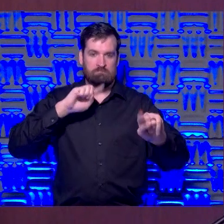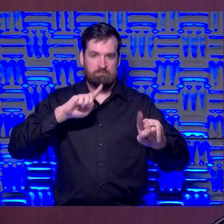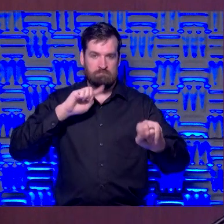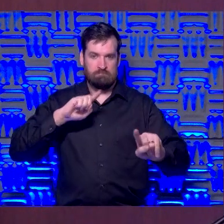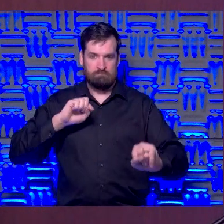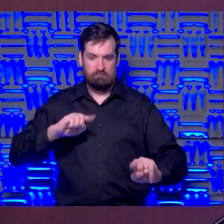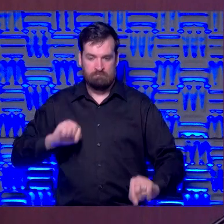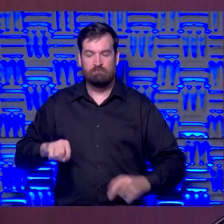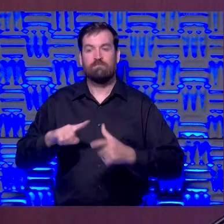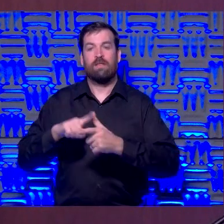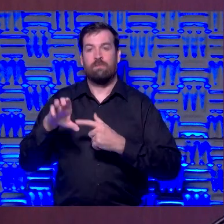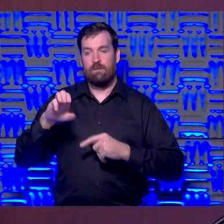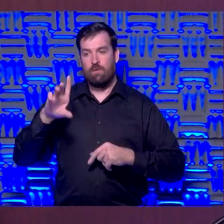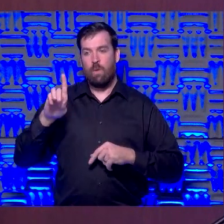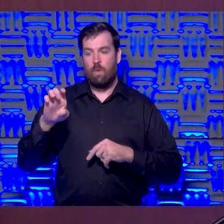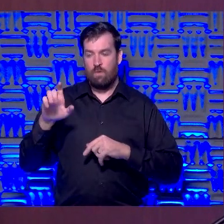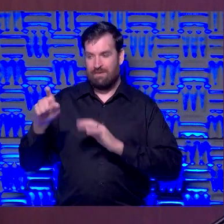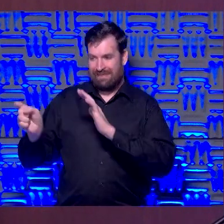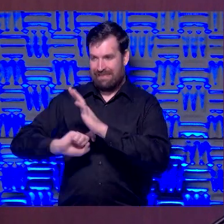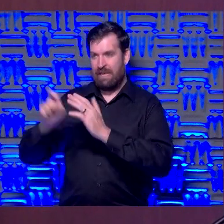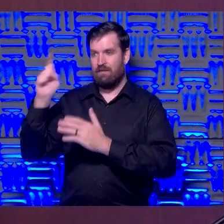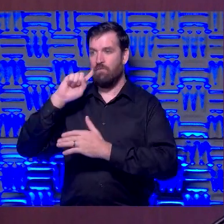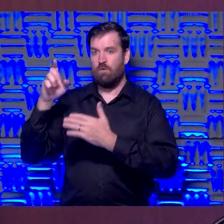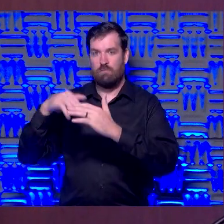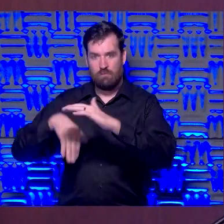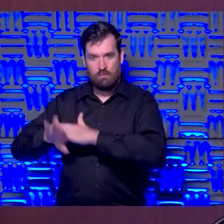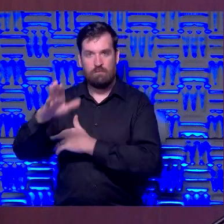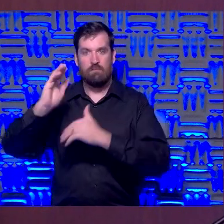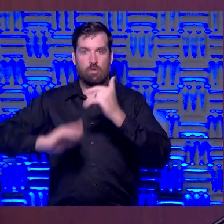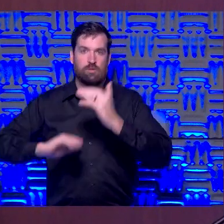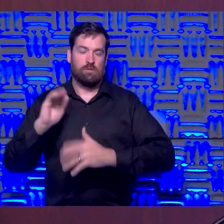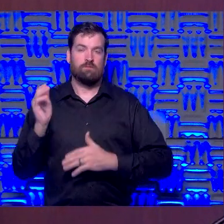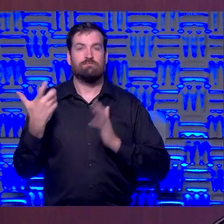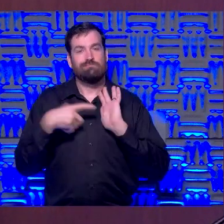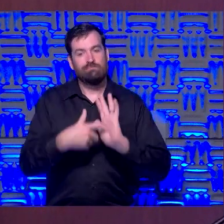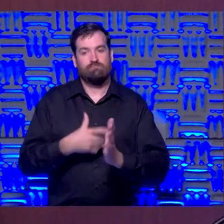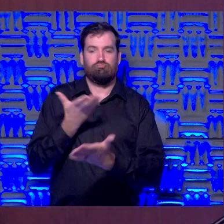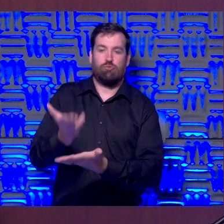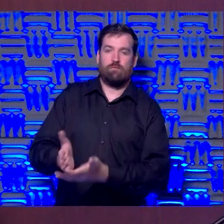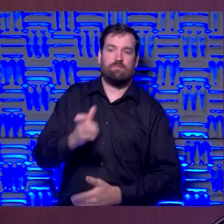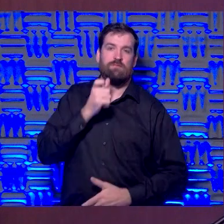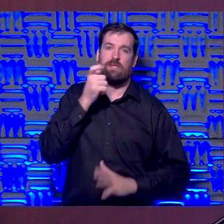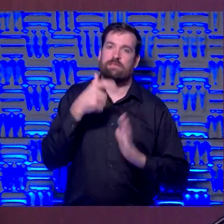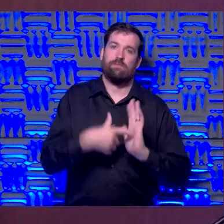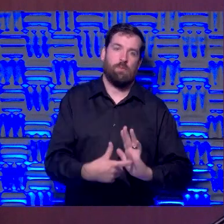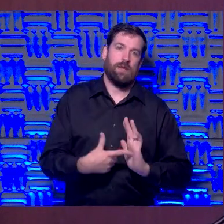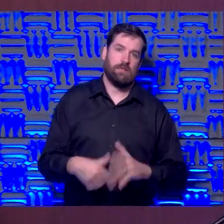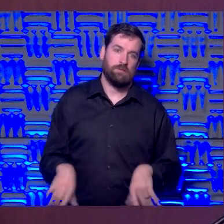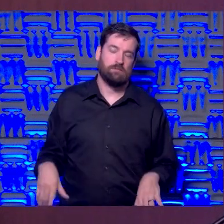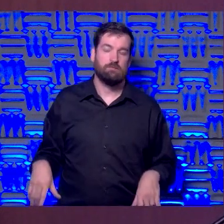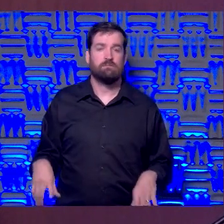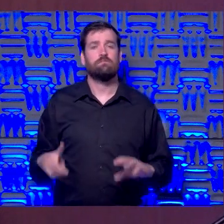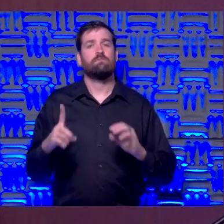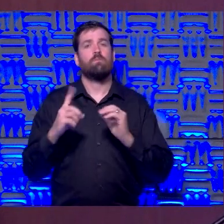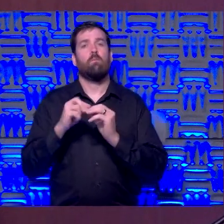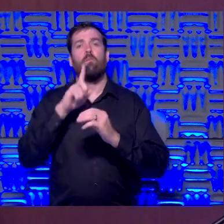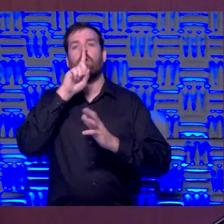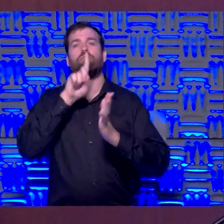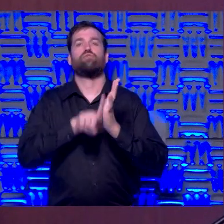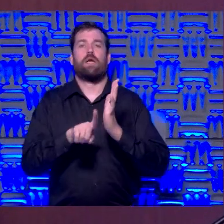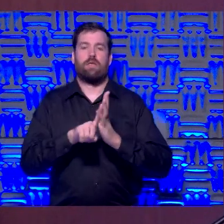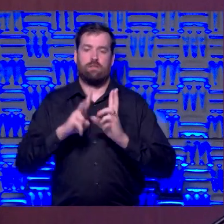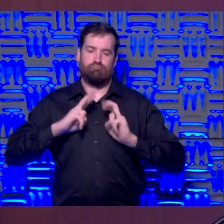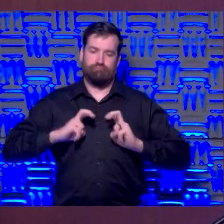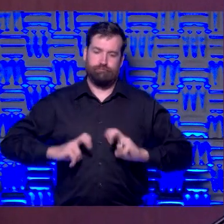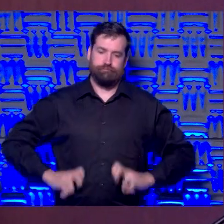is what you scan to get into a building, and says that you're not symptomatic at that point in time. Right. And so it's just one more sort of check, if you will,